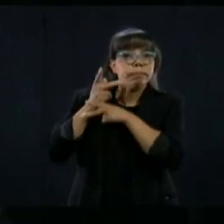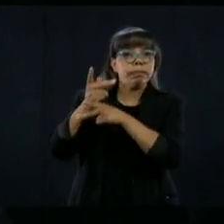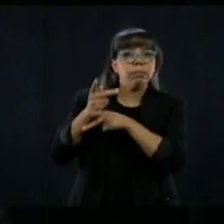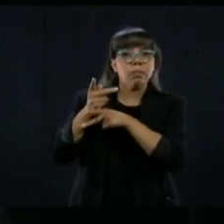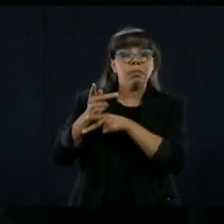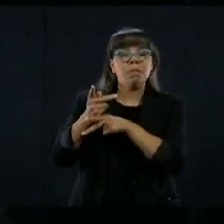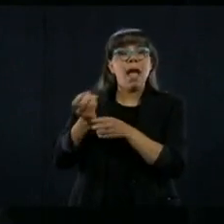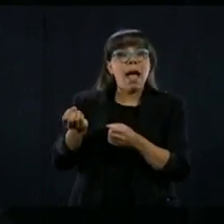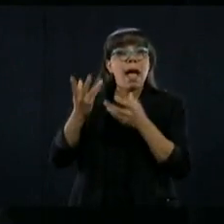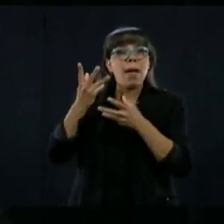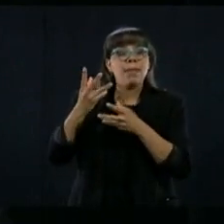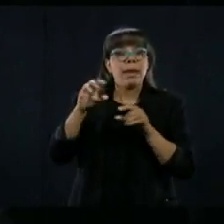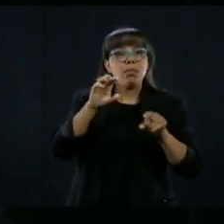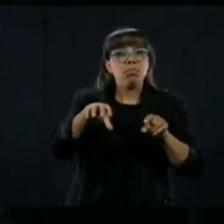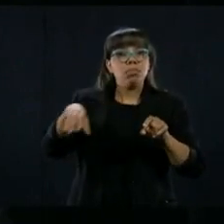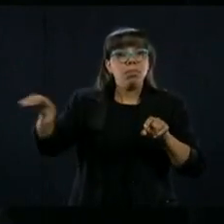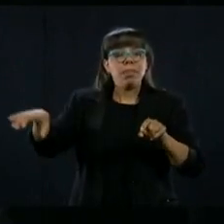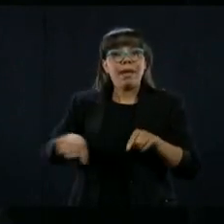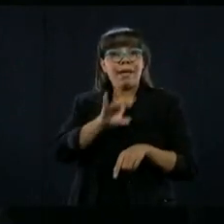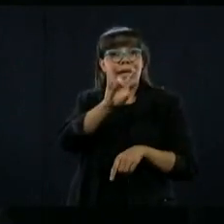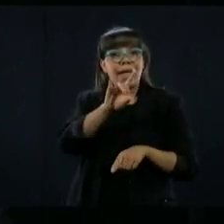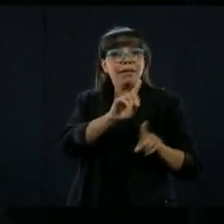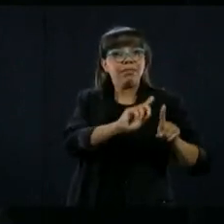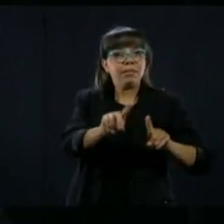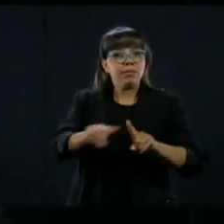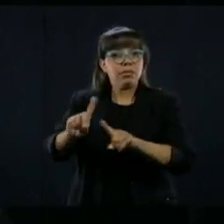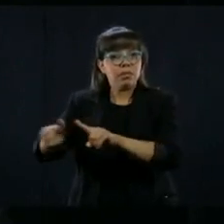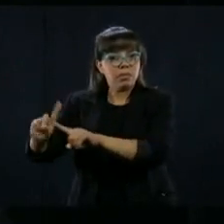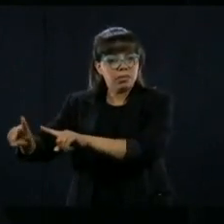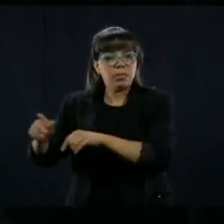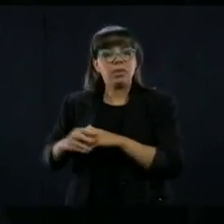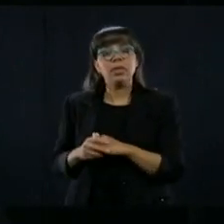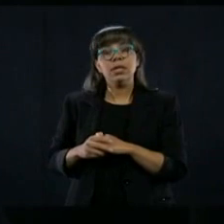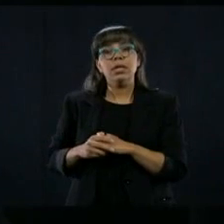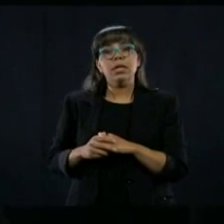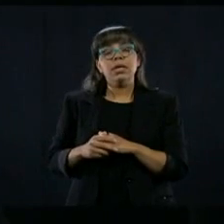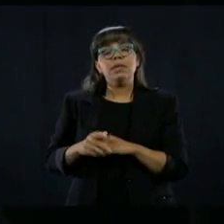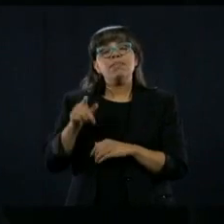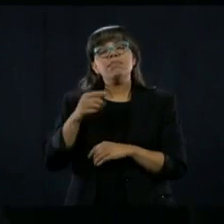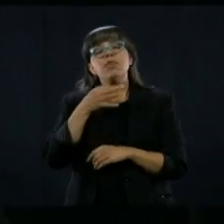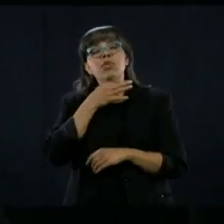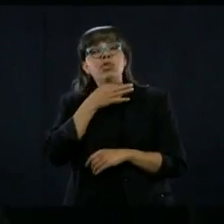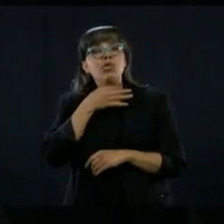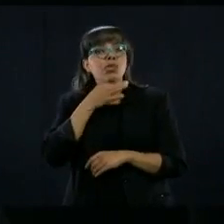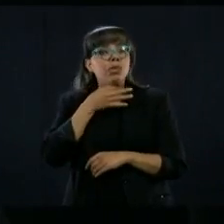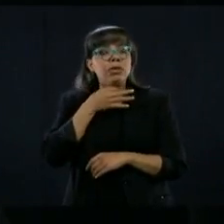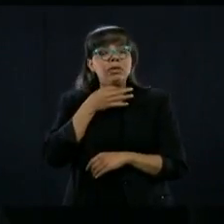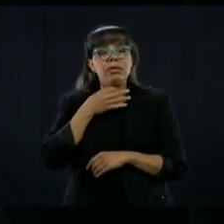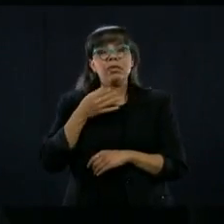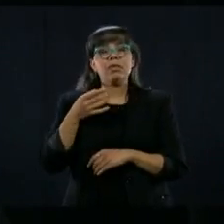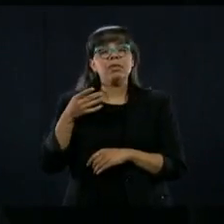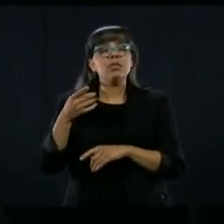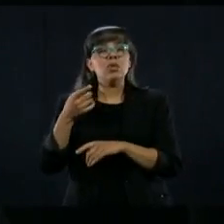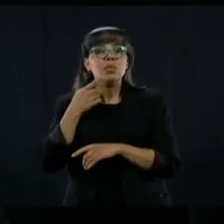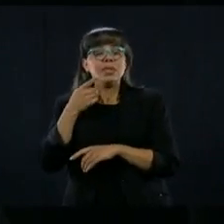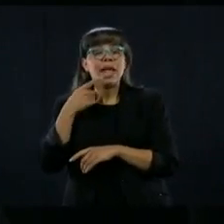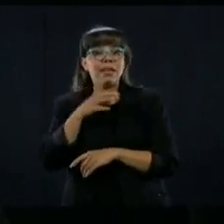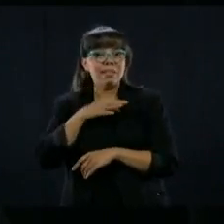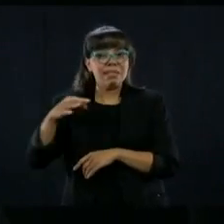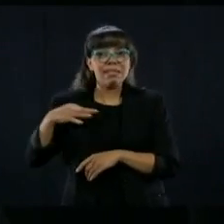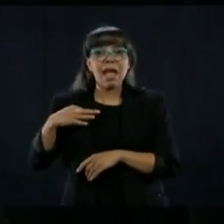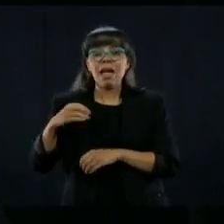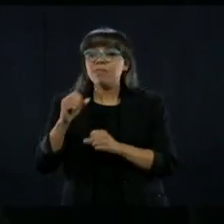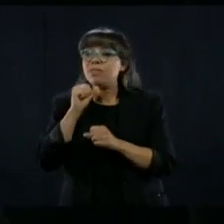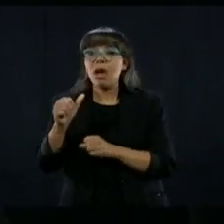of a few thousands of workers. What is the status today? How many